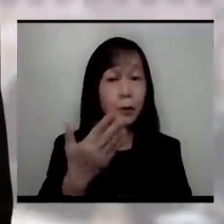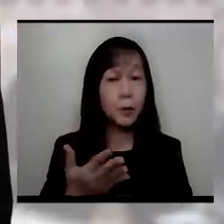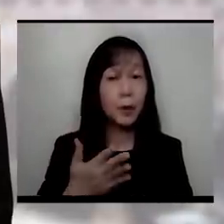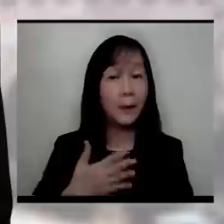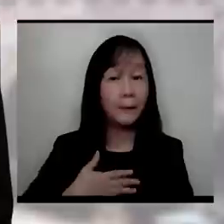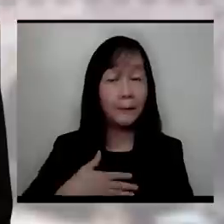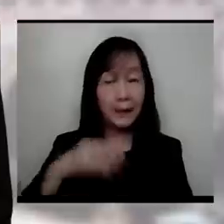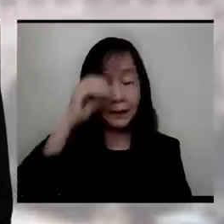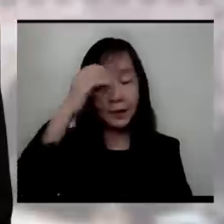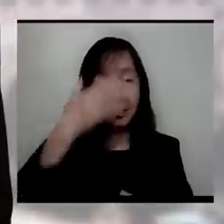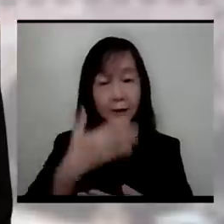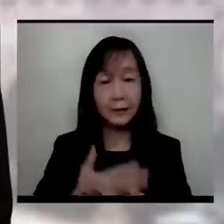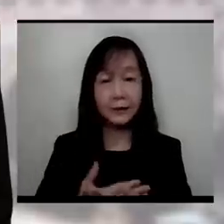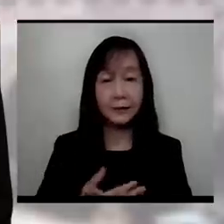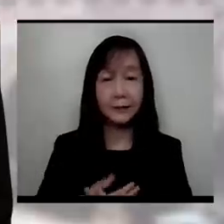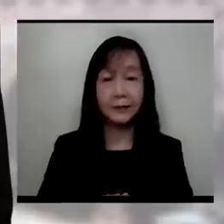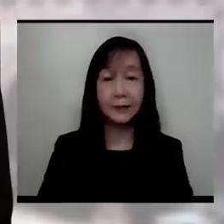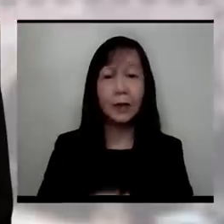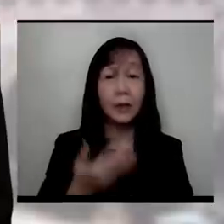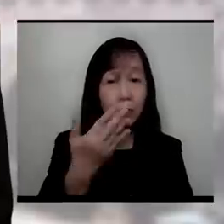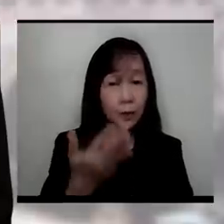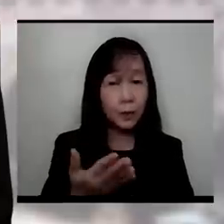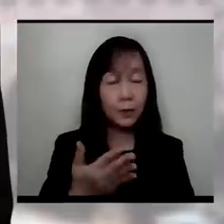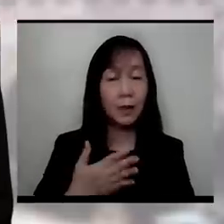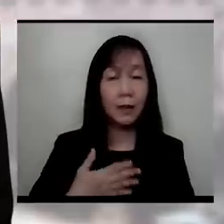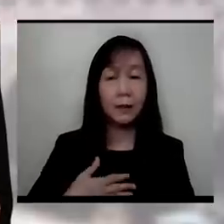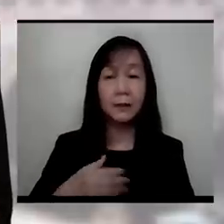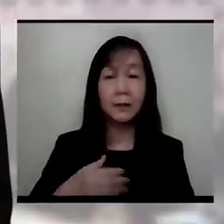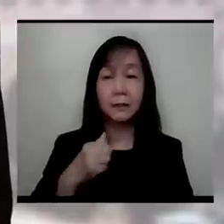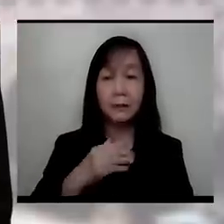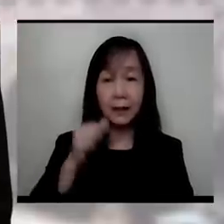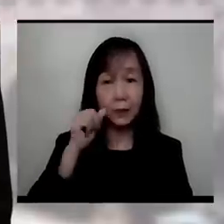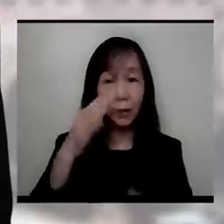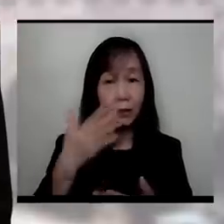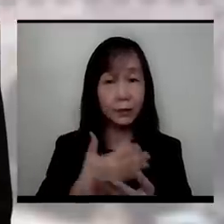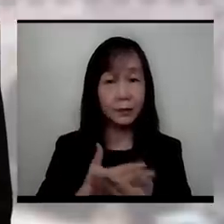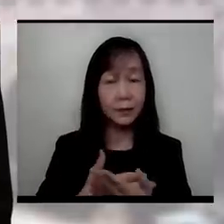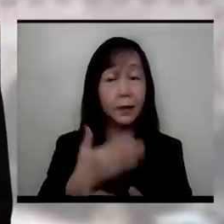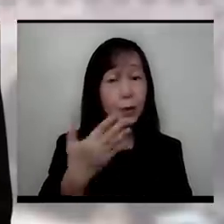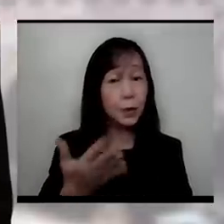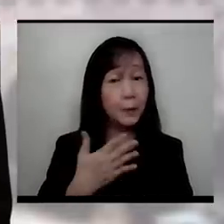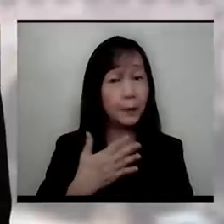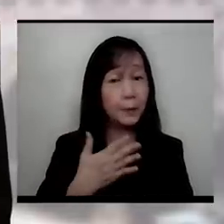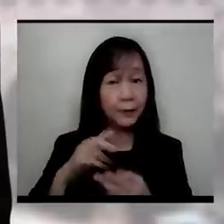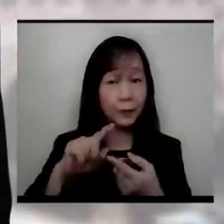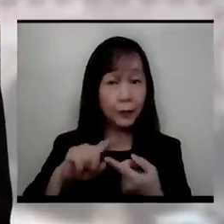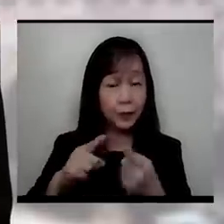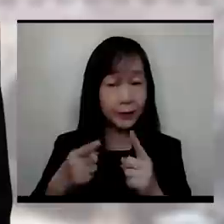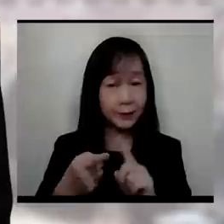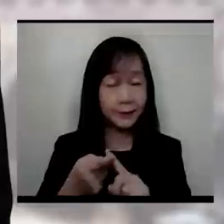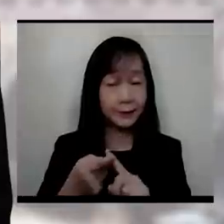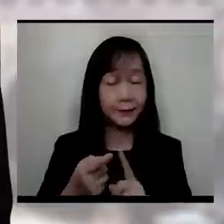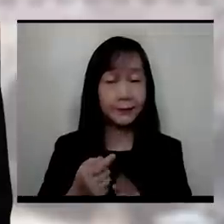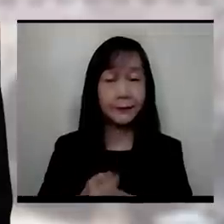You are my son You are my daughter You are my friend